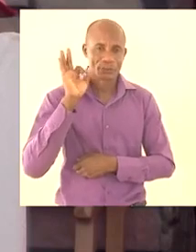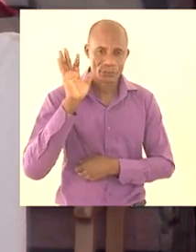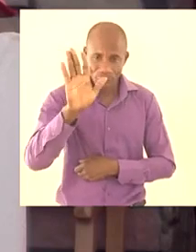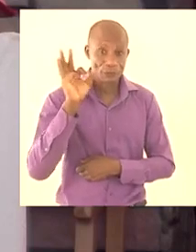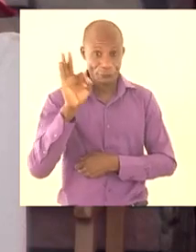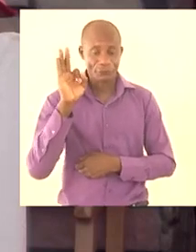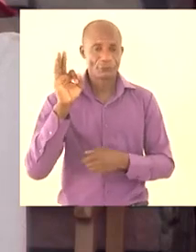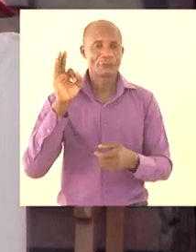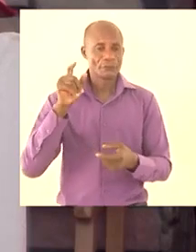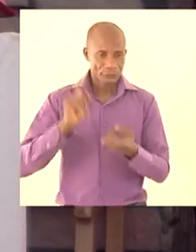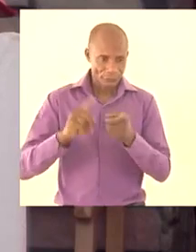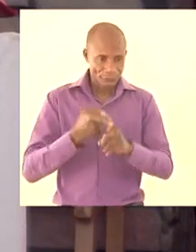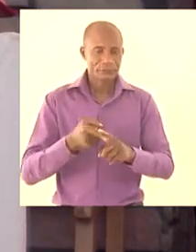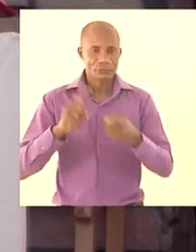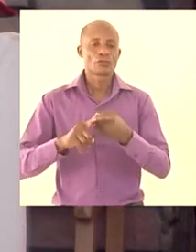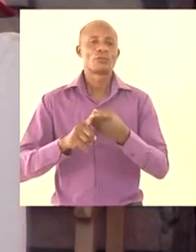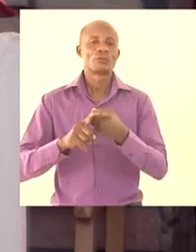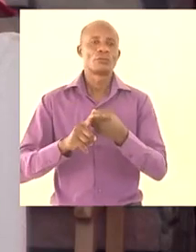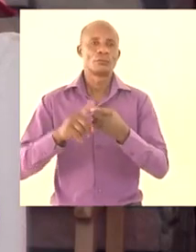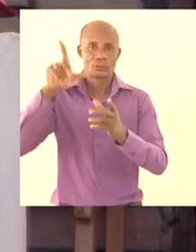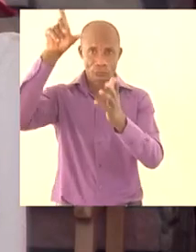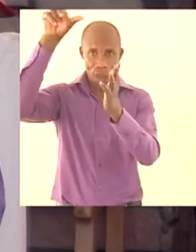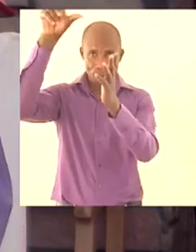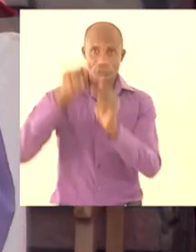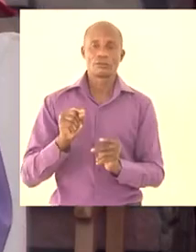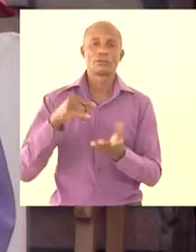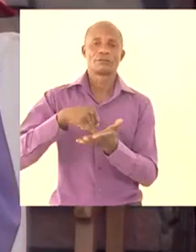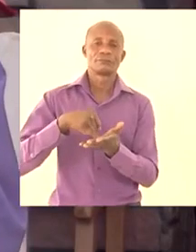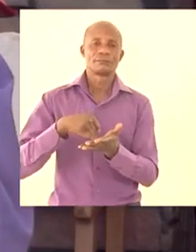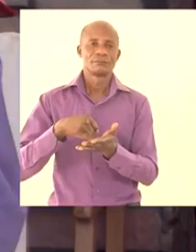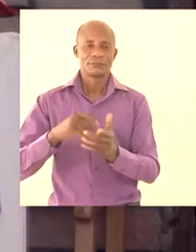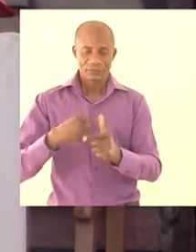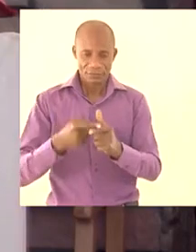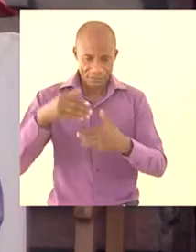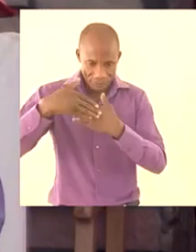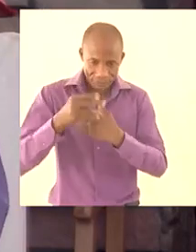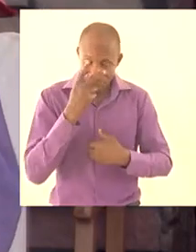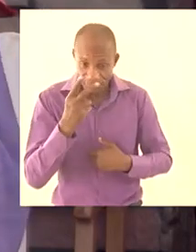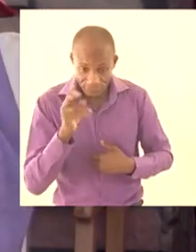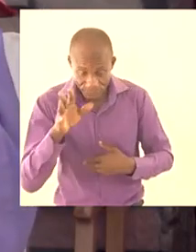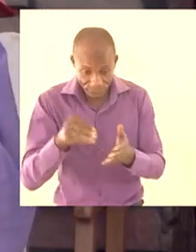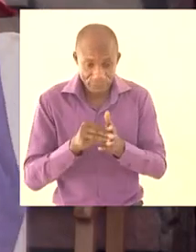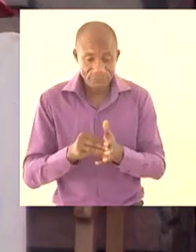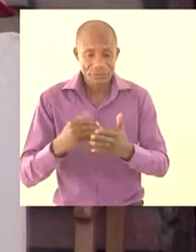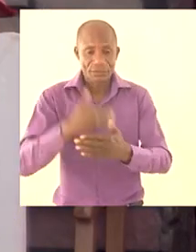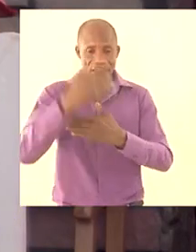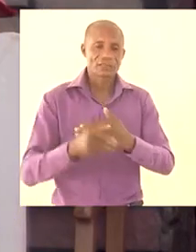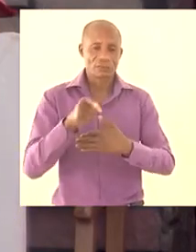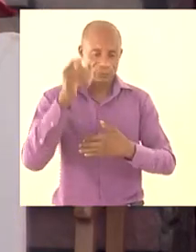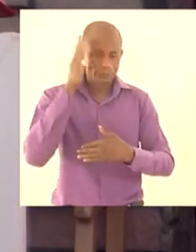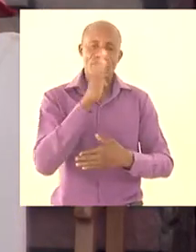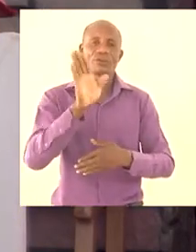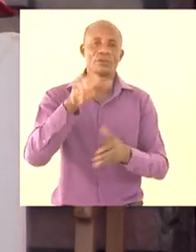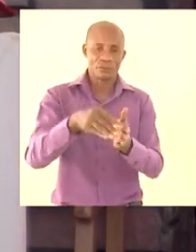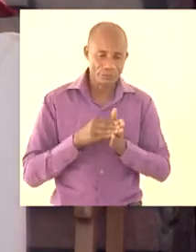be downloading it or to be visiting it. Then, after seeing my own, the one that will come will be your own. The next one will